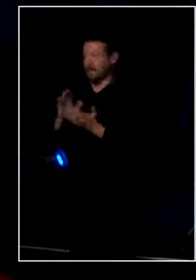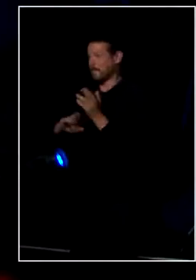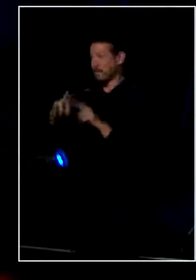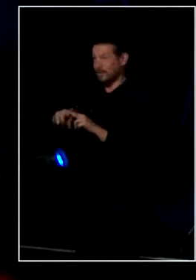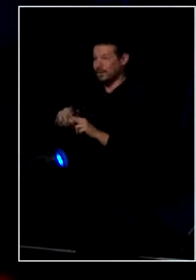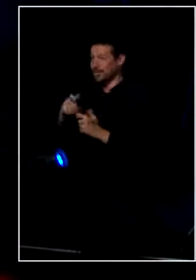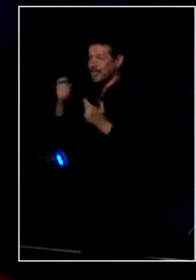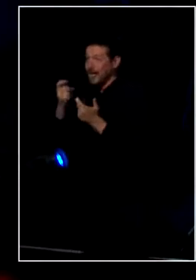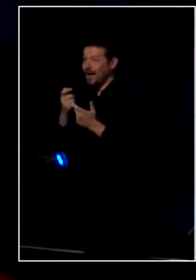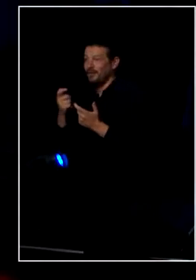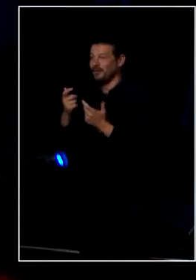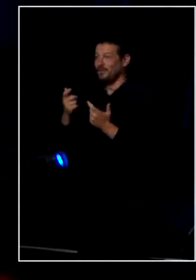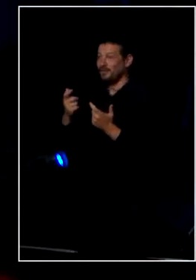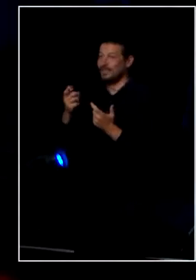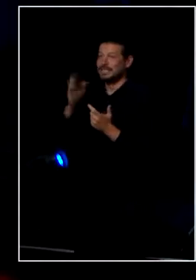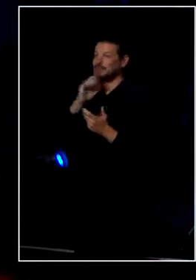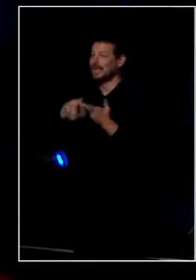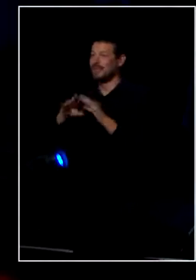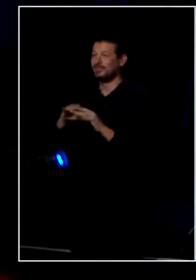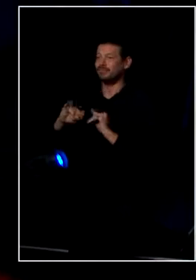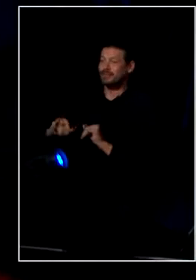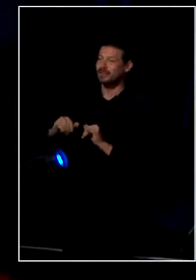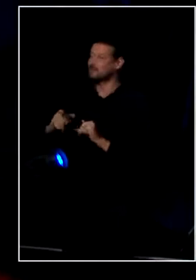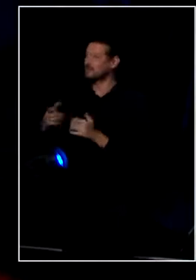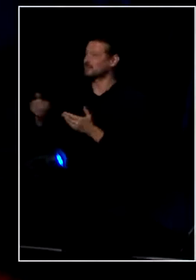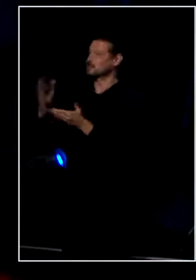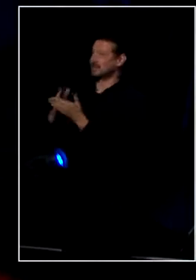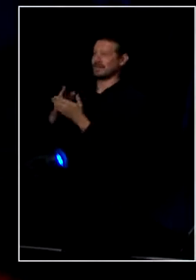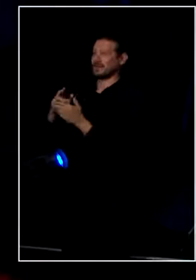gift that they've given me. Beautiful. Yeah.